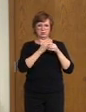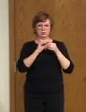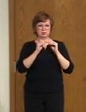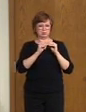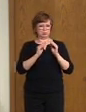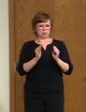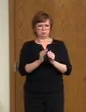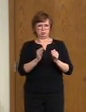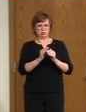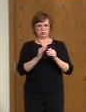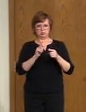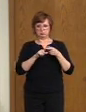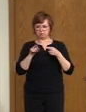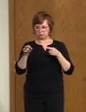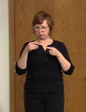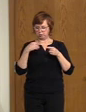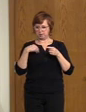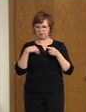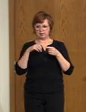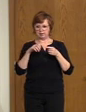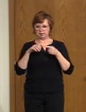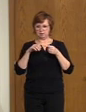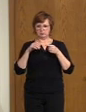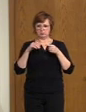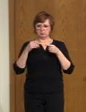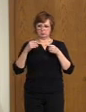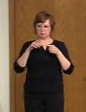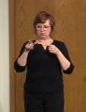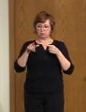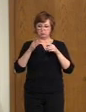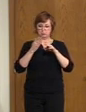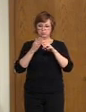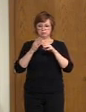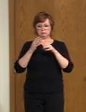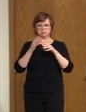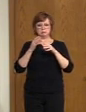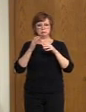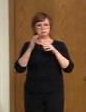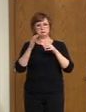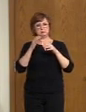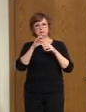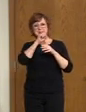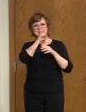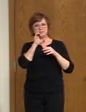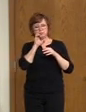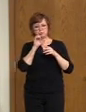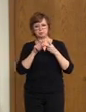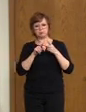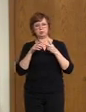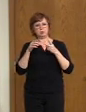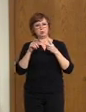have high risk because of age and other comorbidities. And secondly,